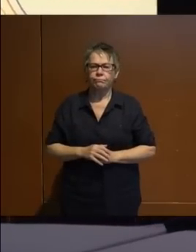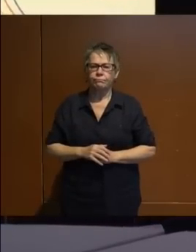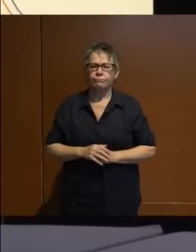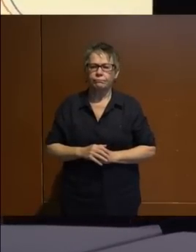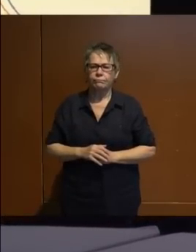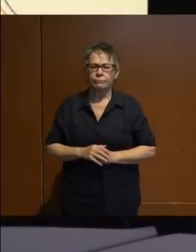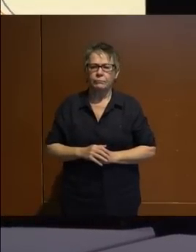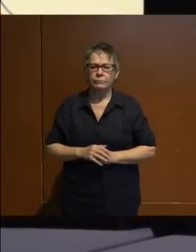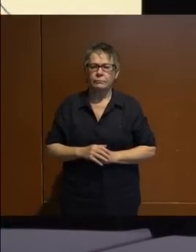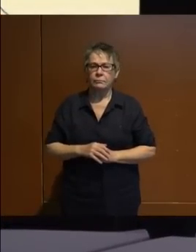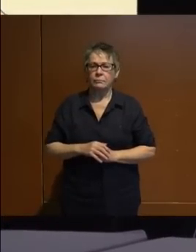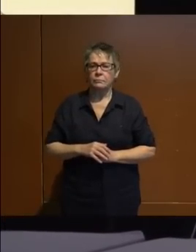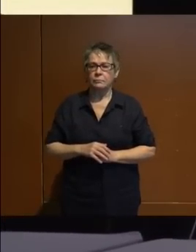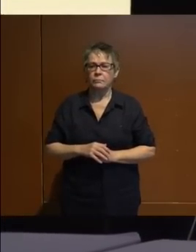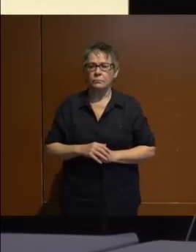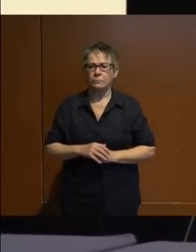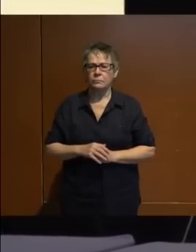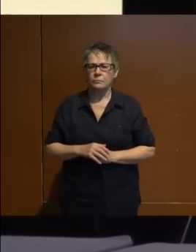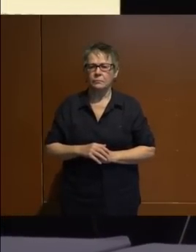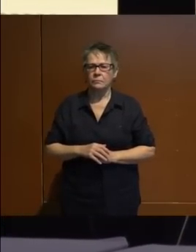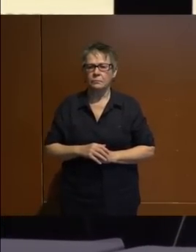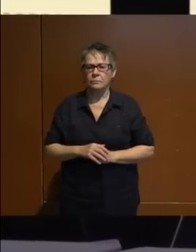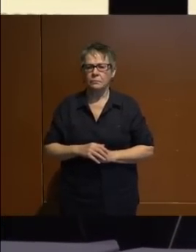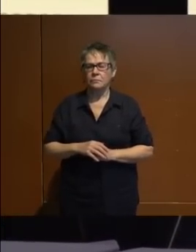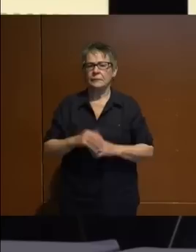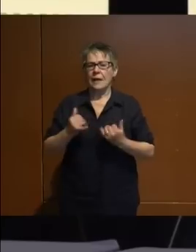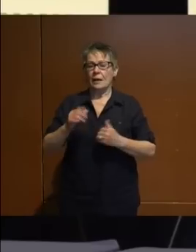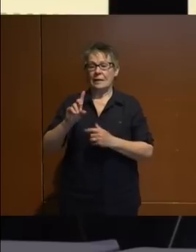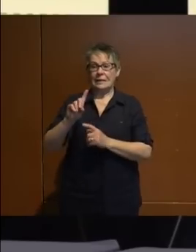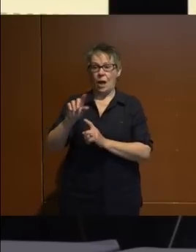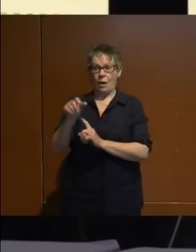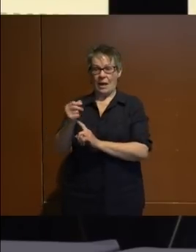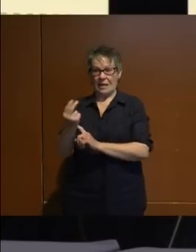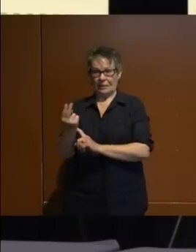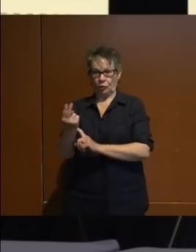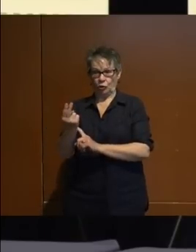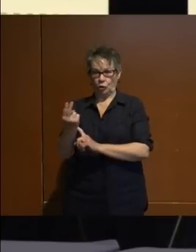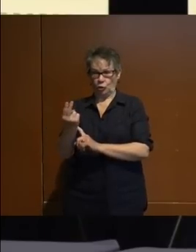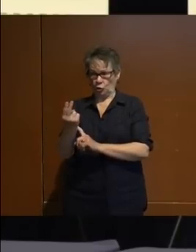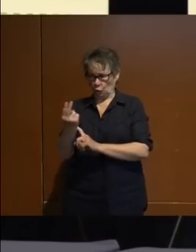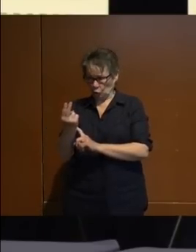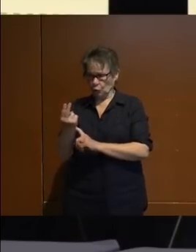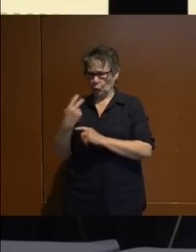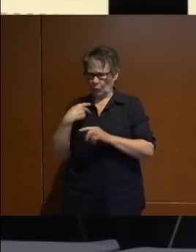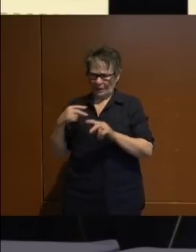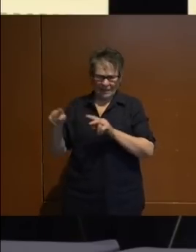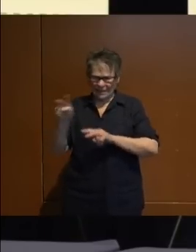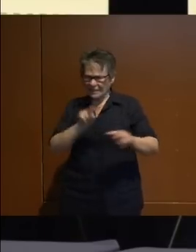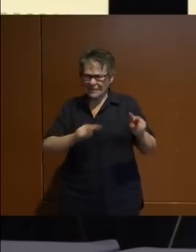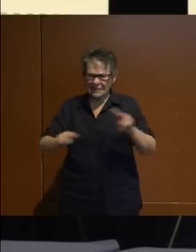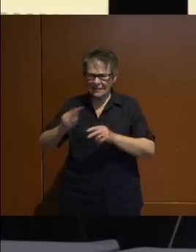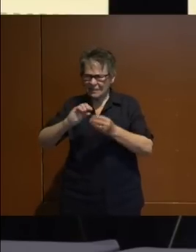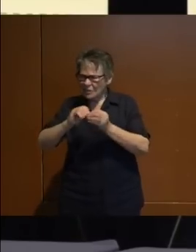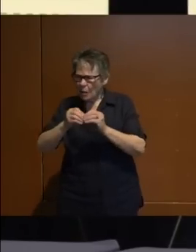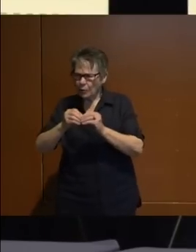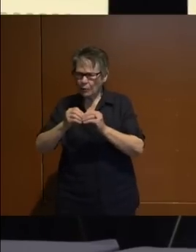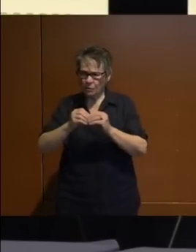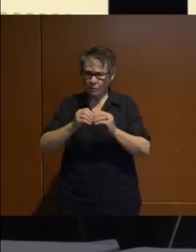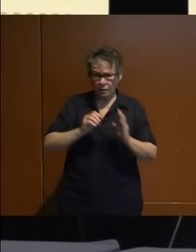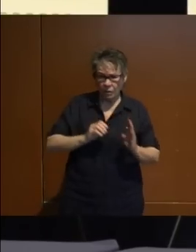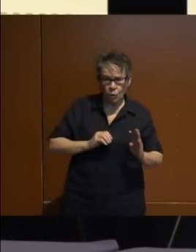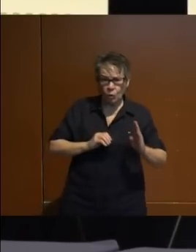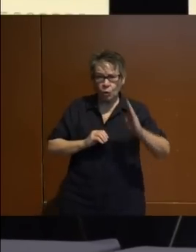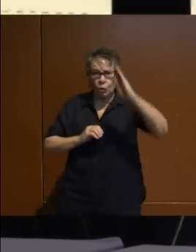modeling when the peak of COVID-19 cases will hit our state and when we expect this surge to be